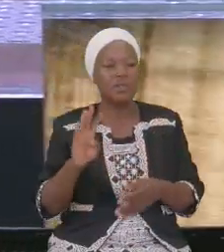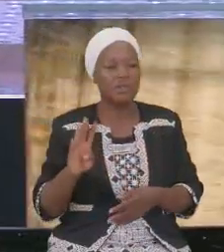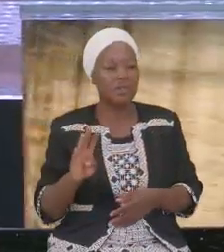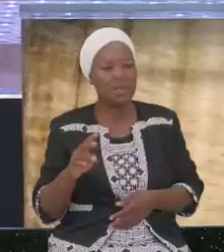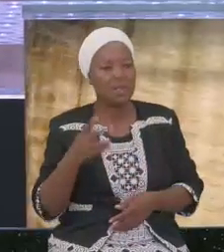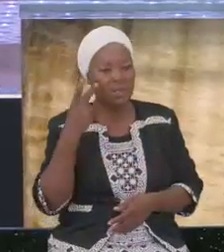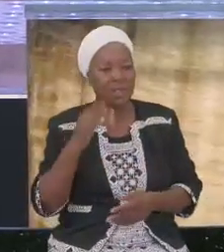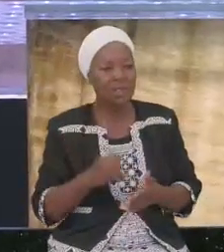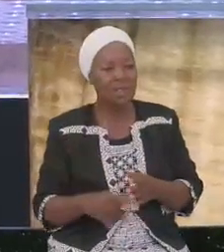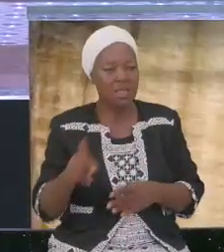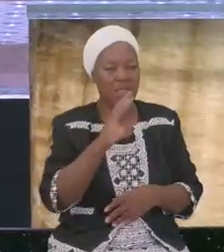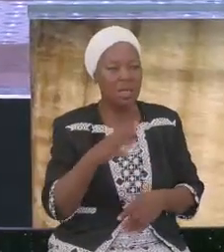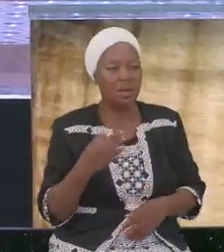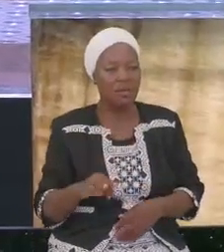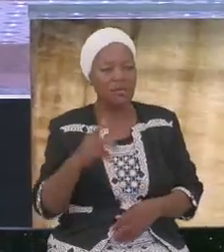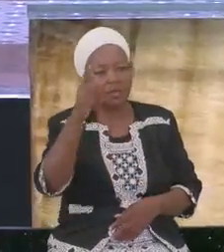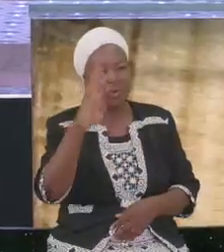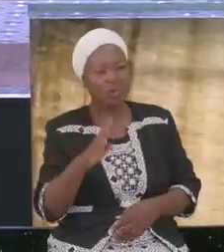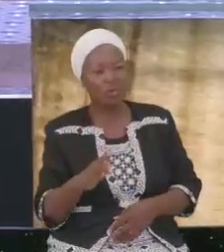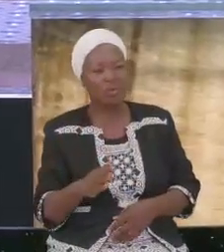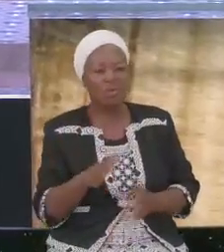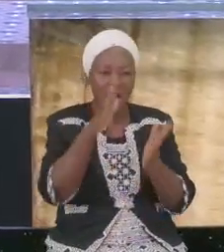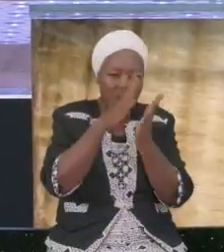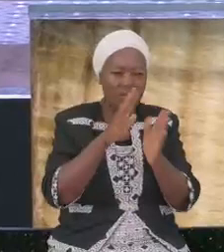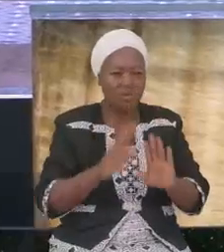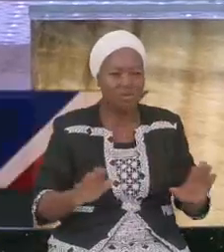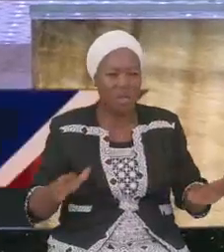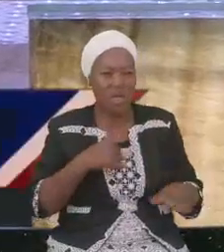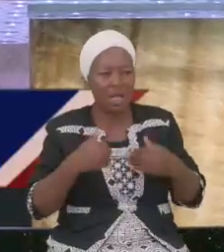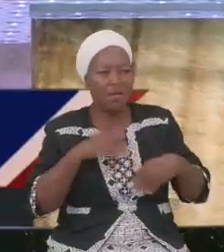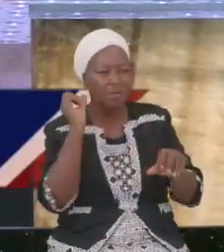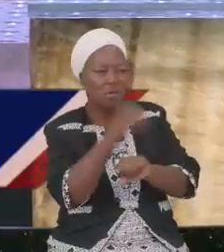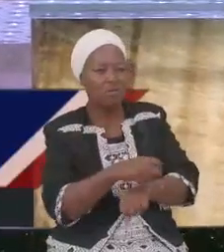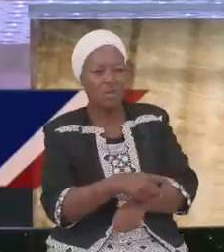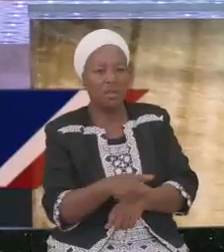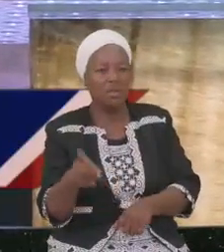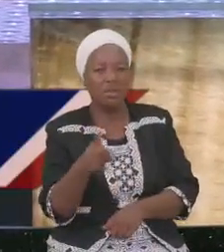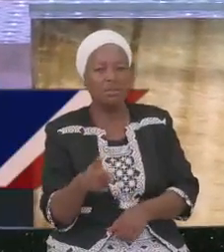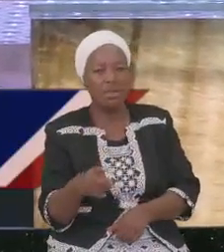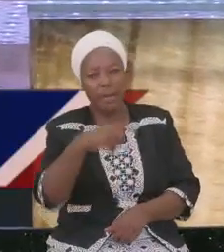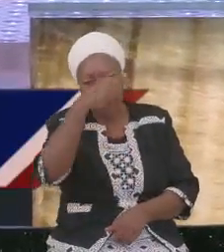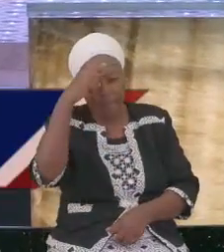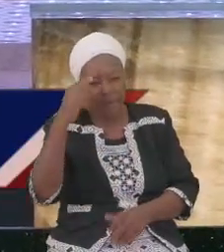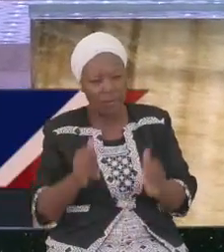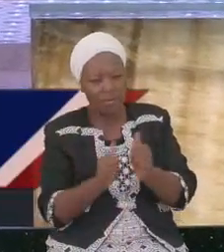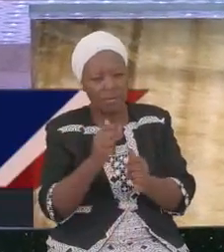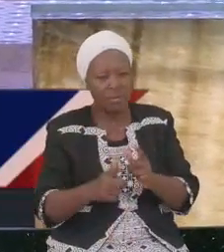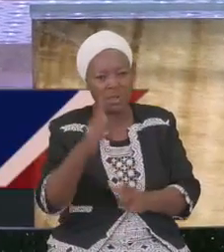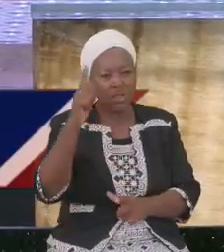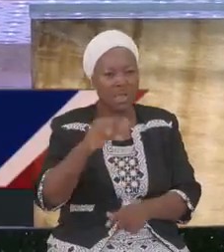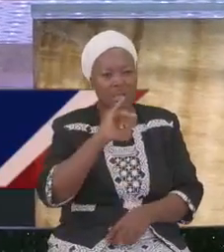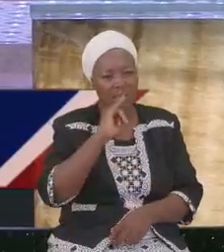of God, little children, and have overcome them, because greater is